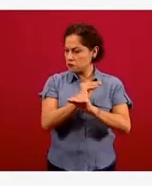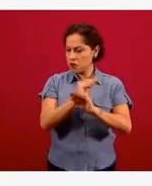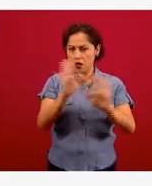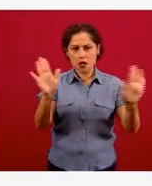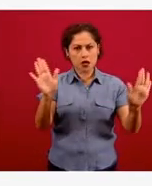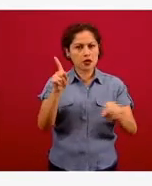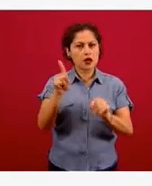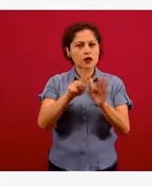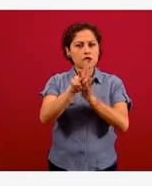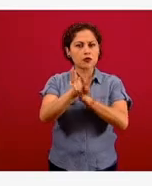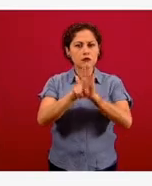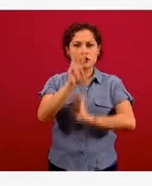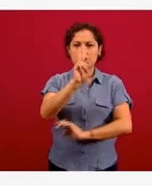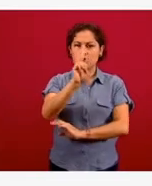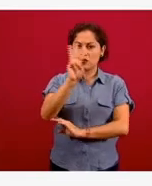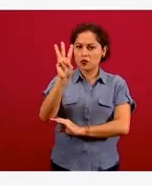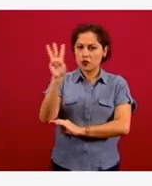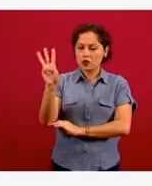socially responsible.